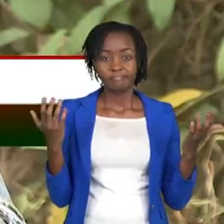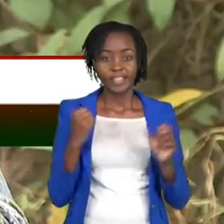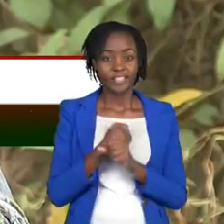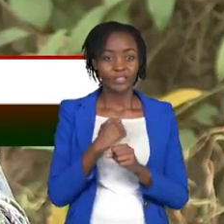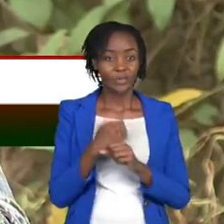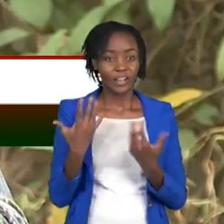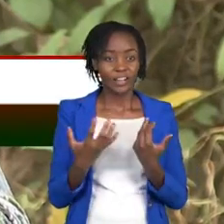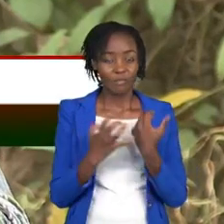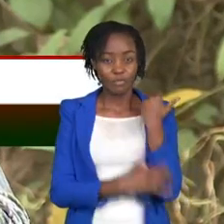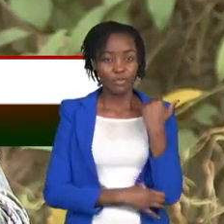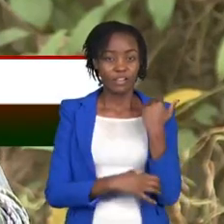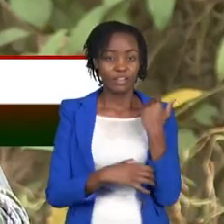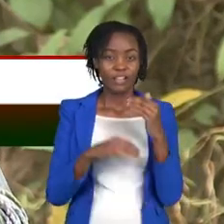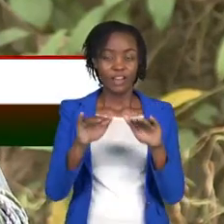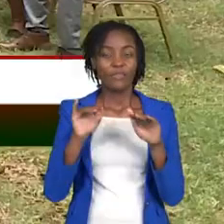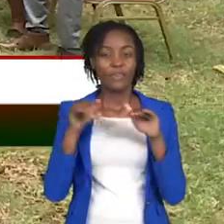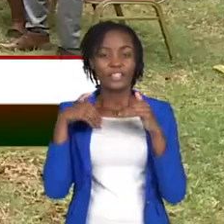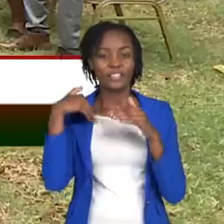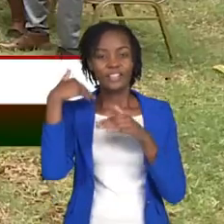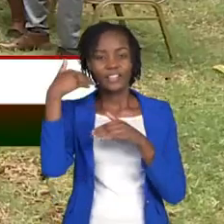we wait until next year, we have missed the point still.